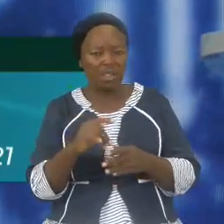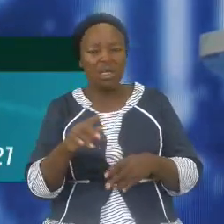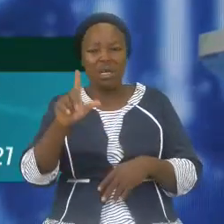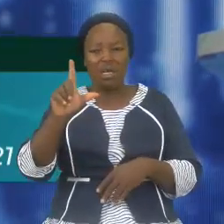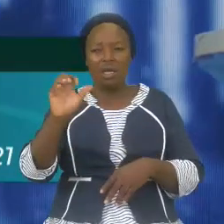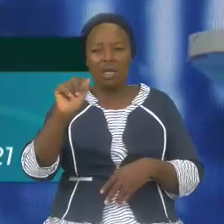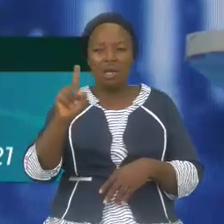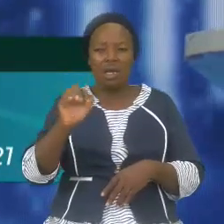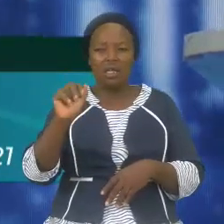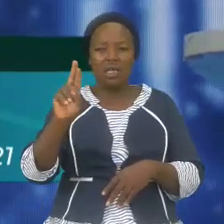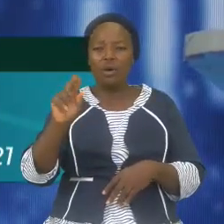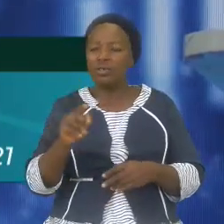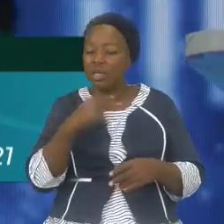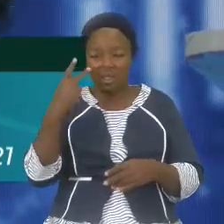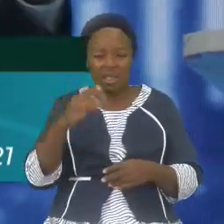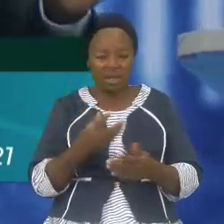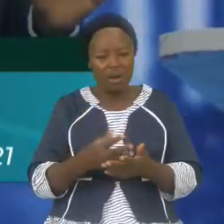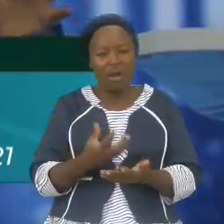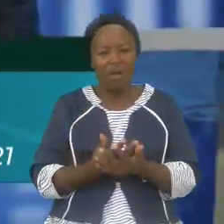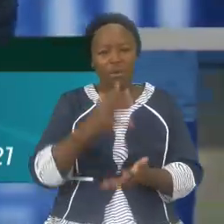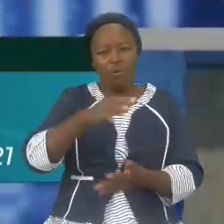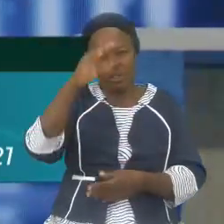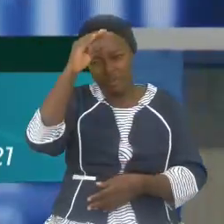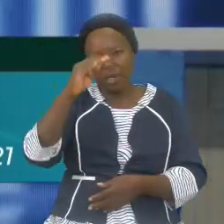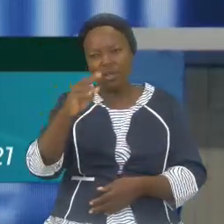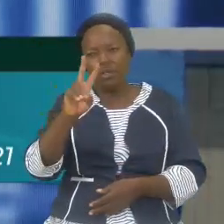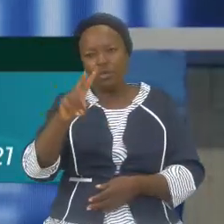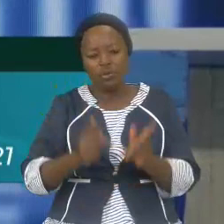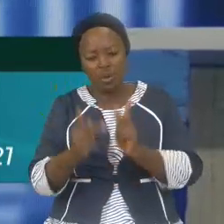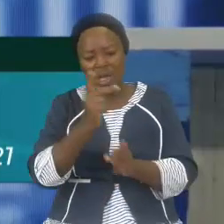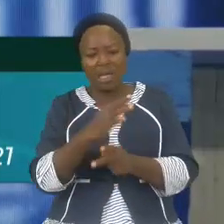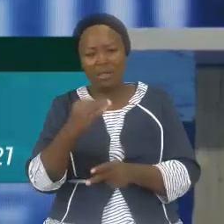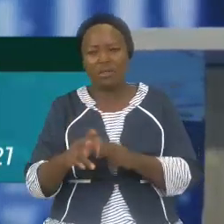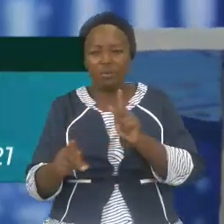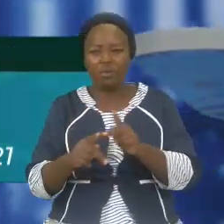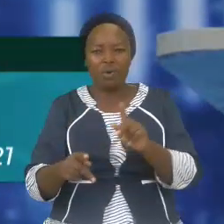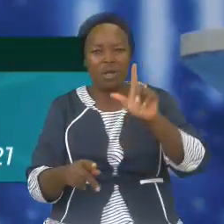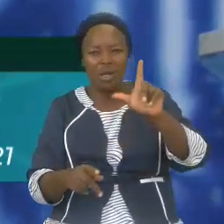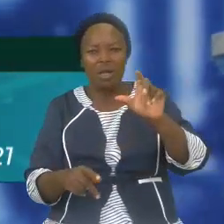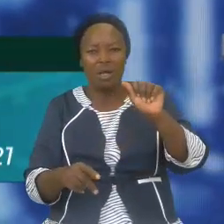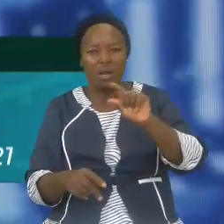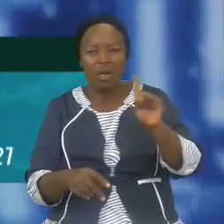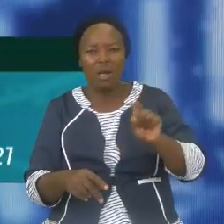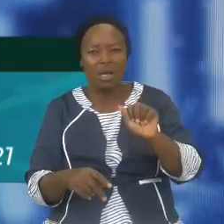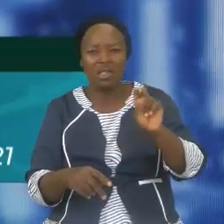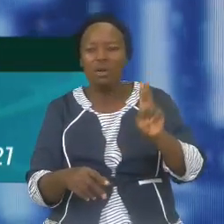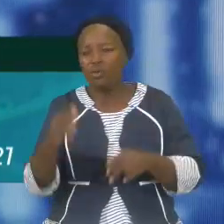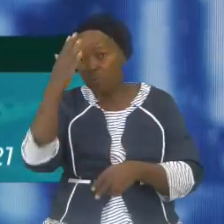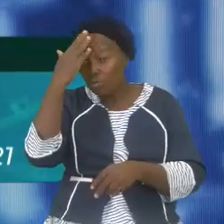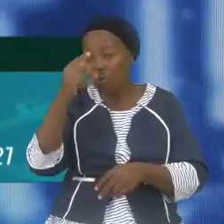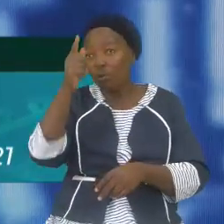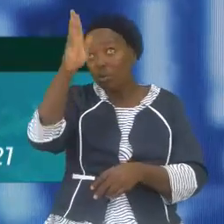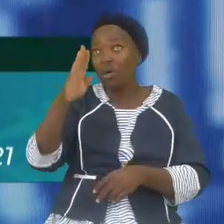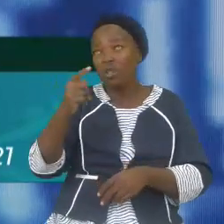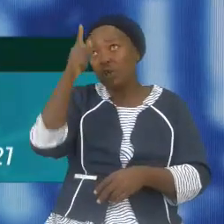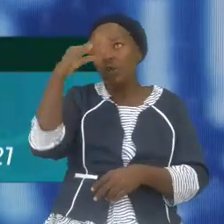Look at the rich man. Two kinds of people. Lazarus, he knew God, the God of